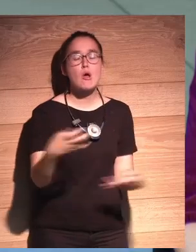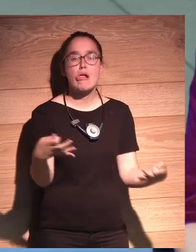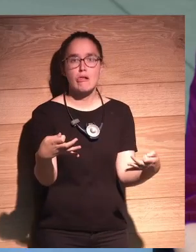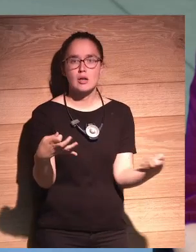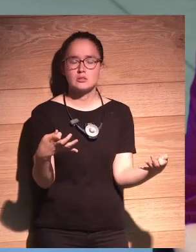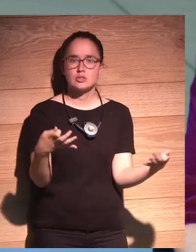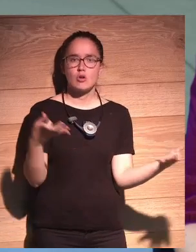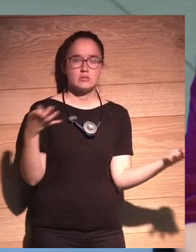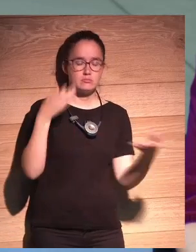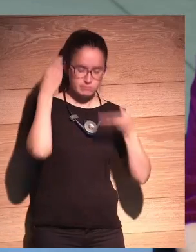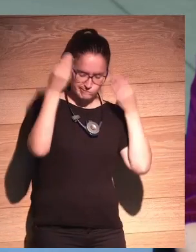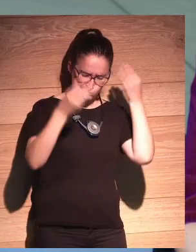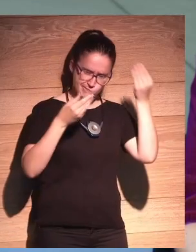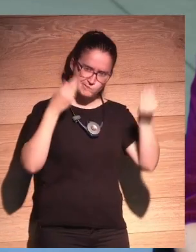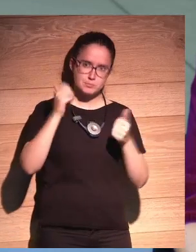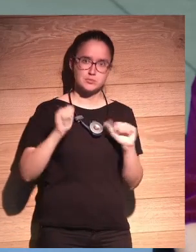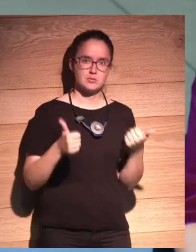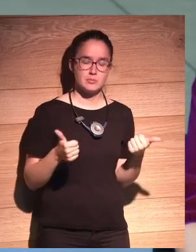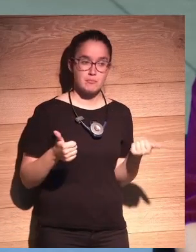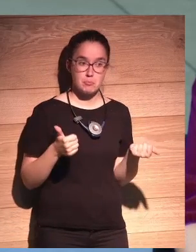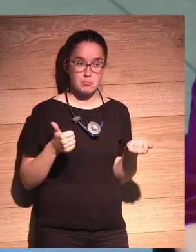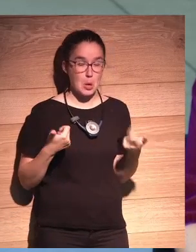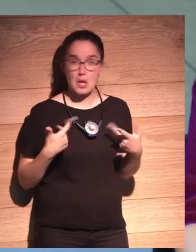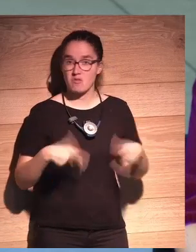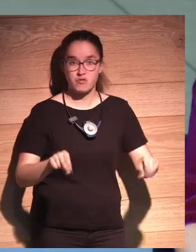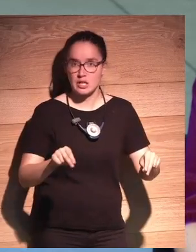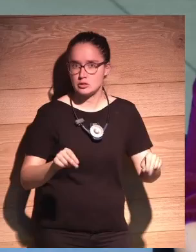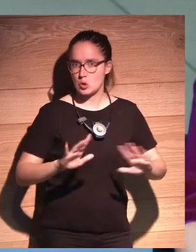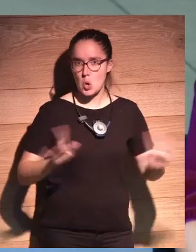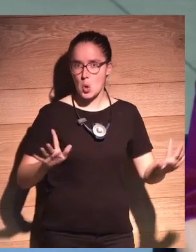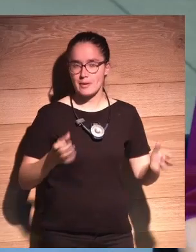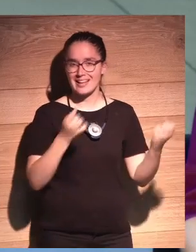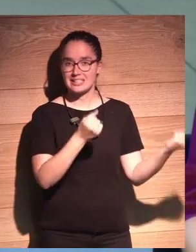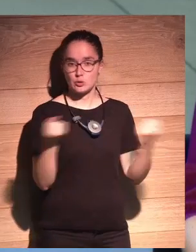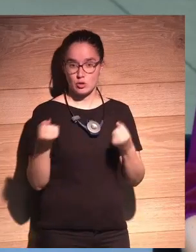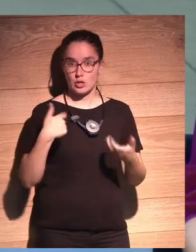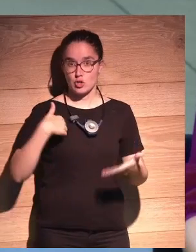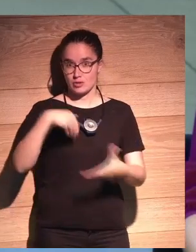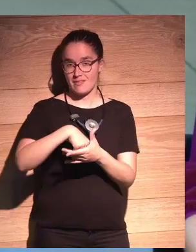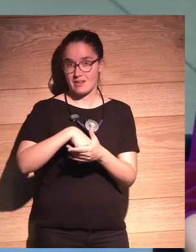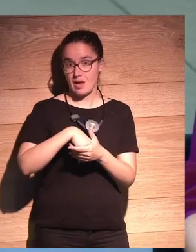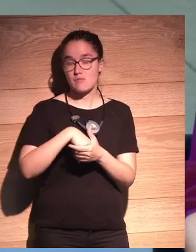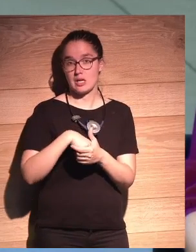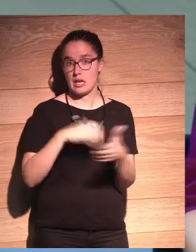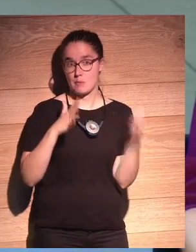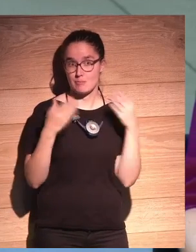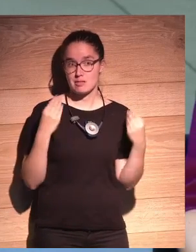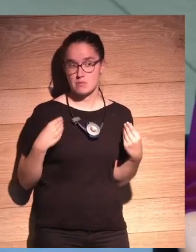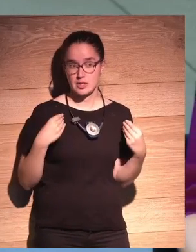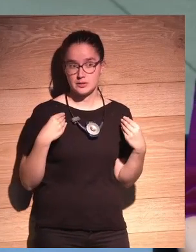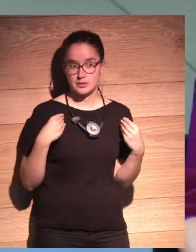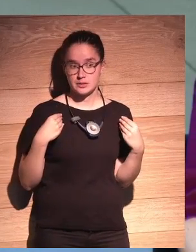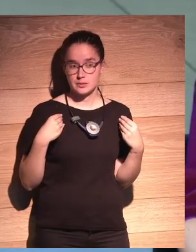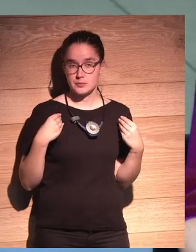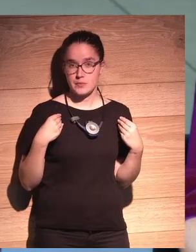a sustainable society. So this made us reflect on this subject, but this was not